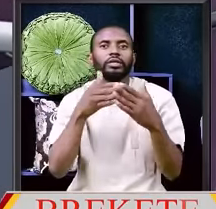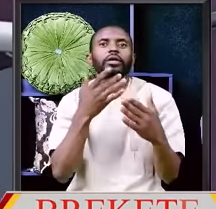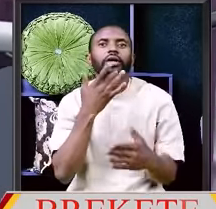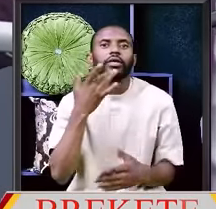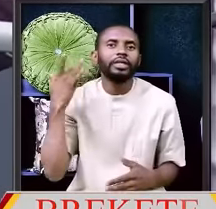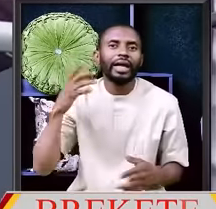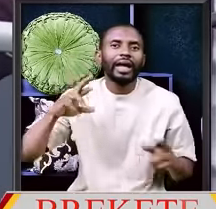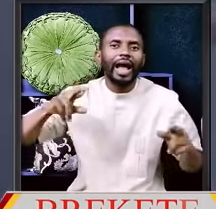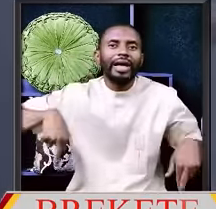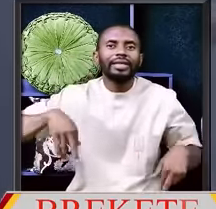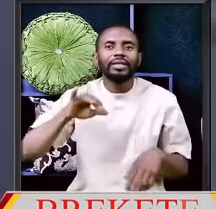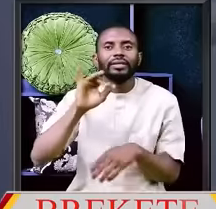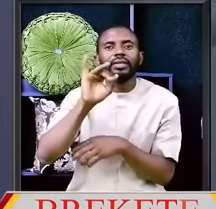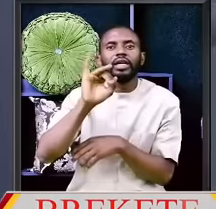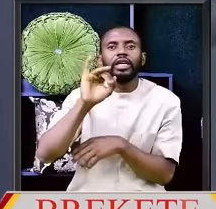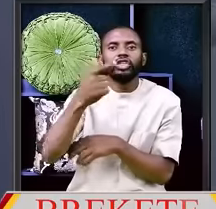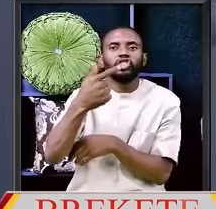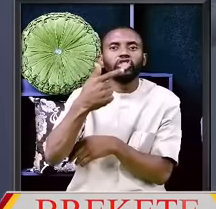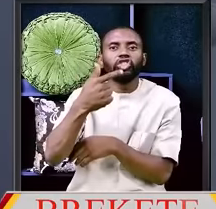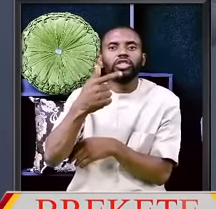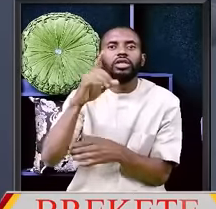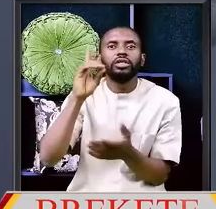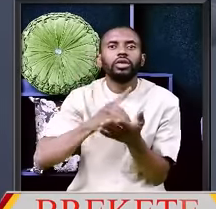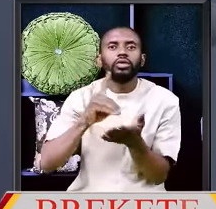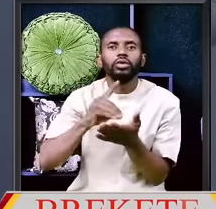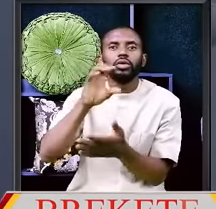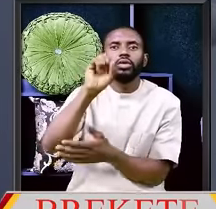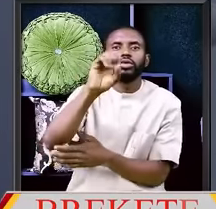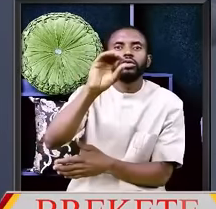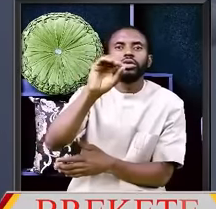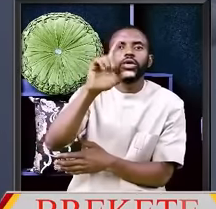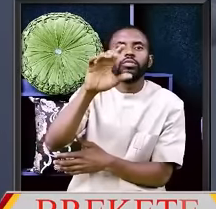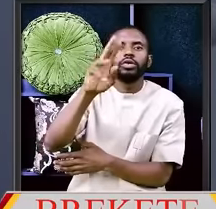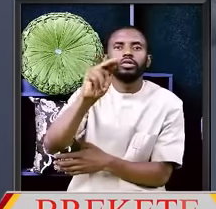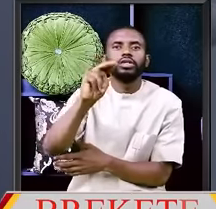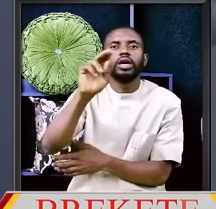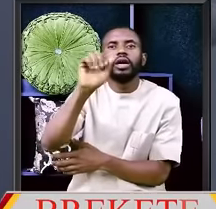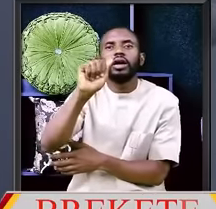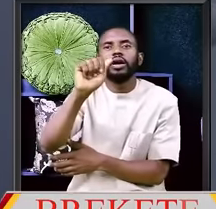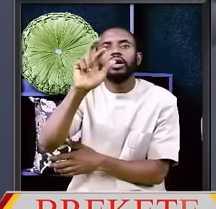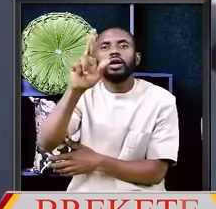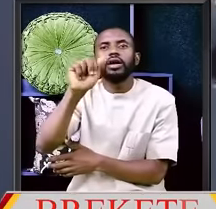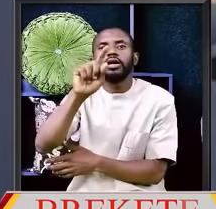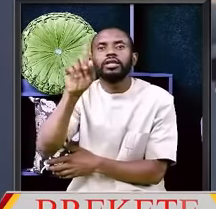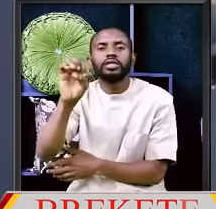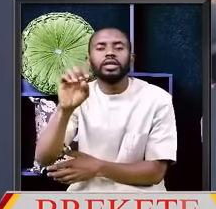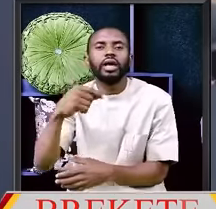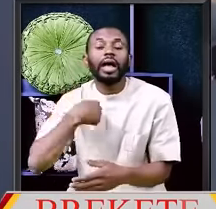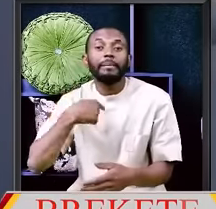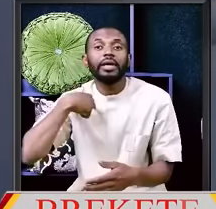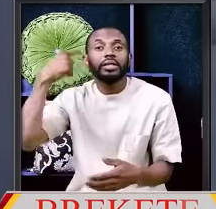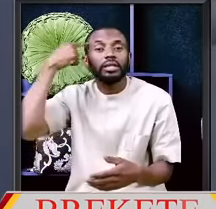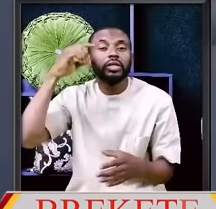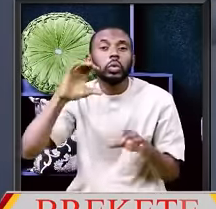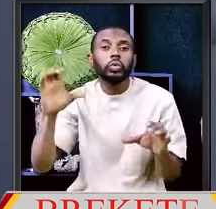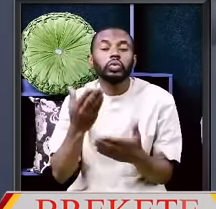former retired IG Dr. Solomon Arase. Solomon Arase, where I think they go do something.